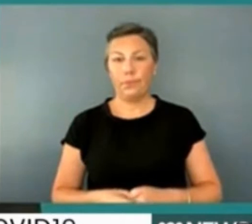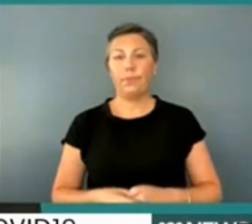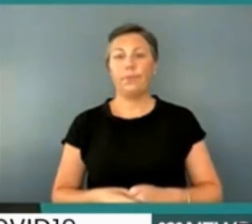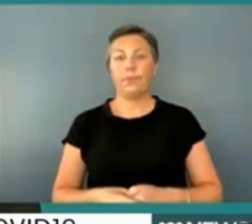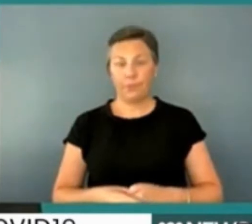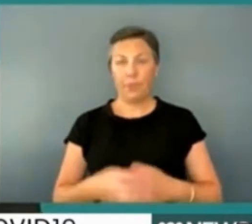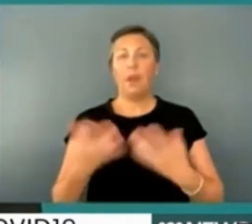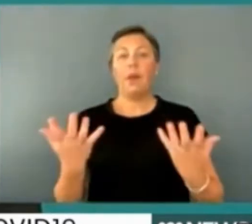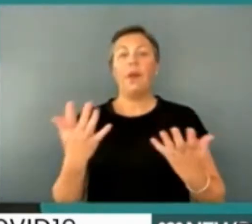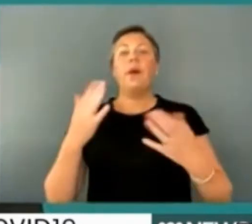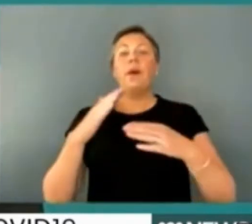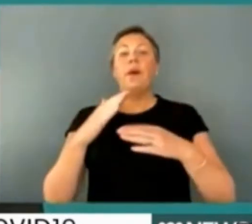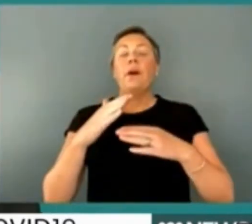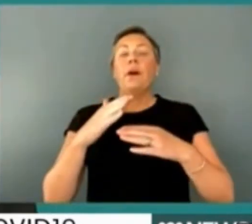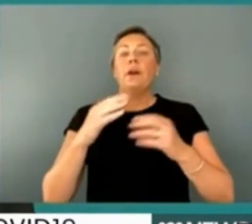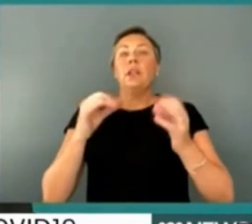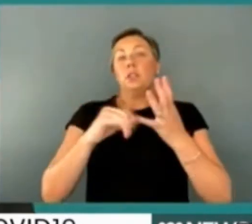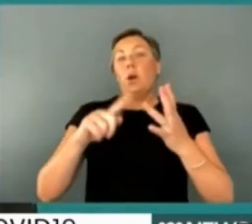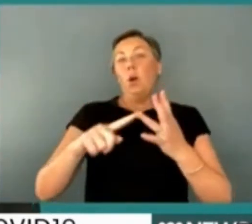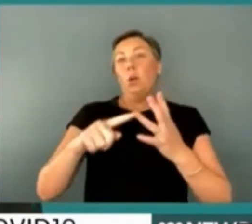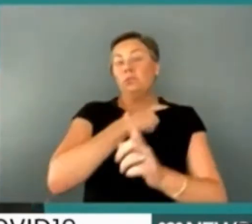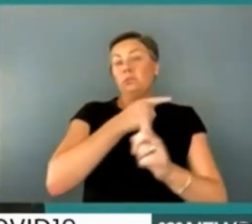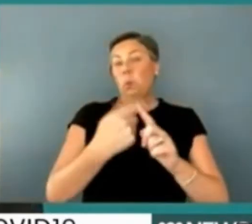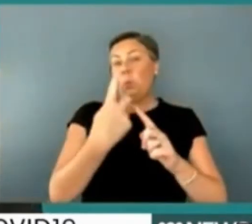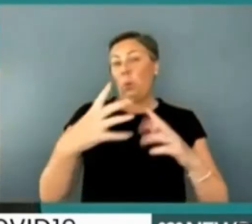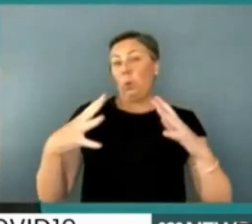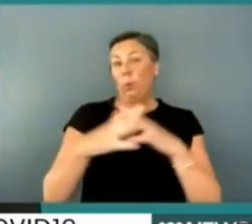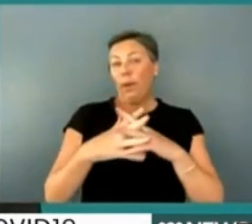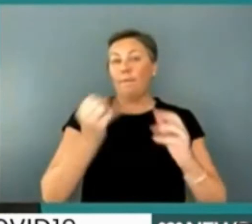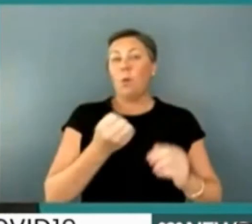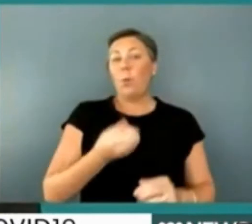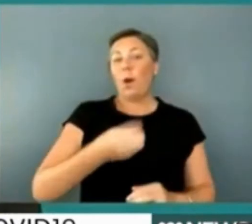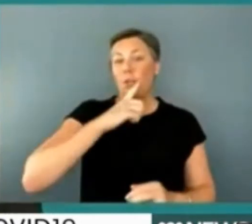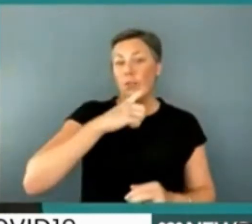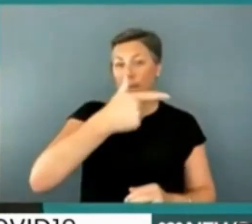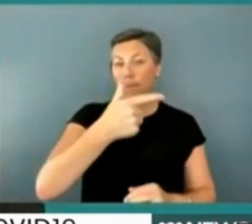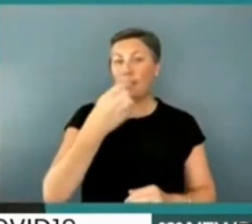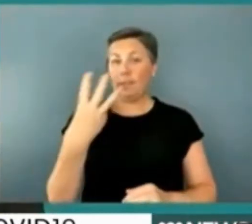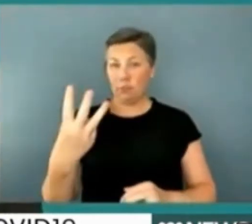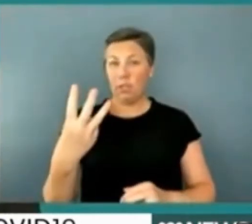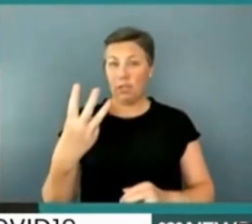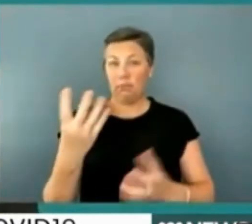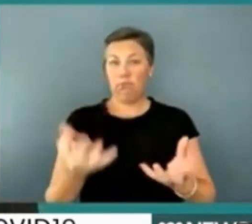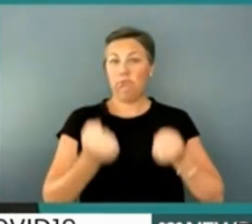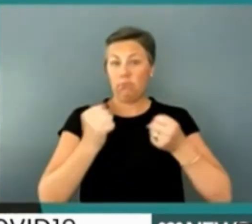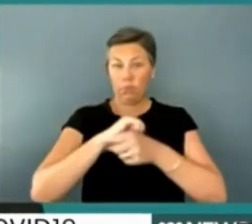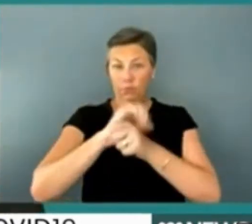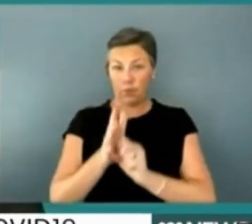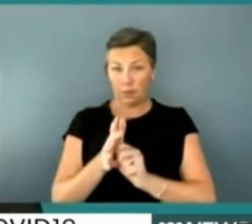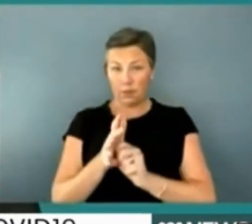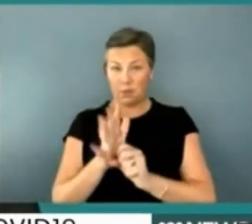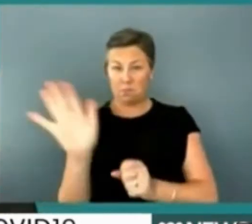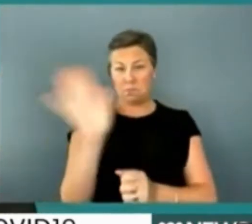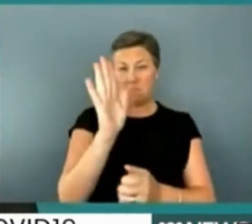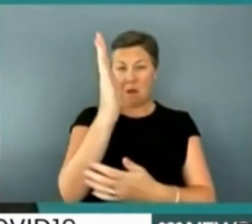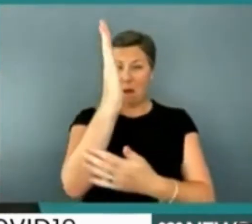recent days. So in the past 7 days, we've had 173 cases. Of those, it's roughly half have